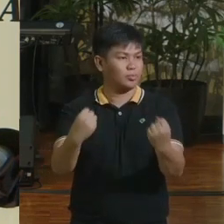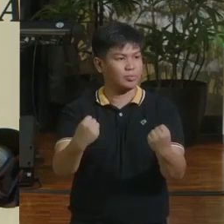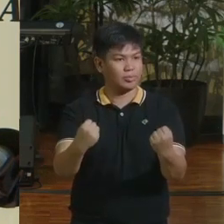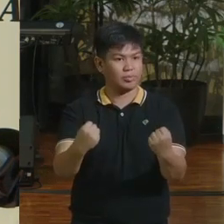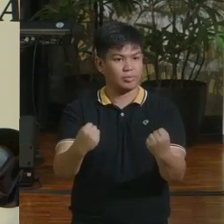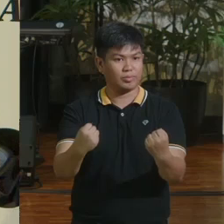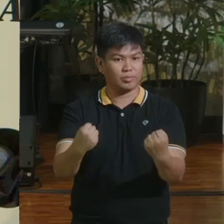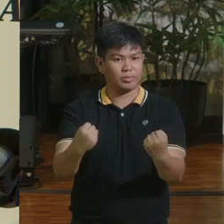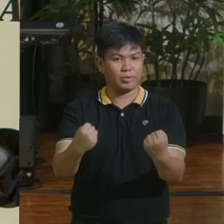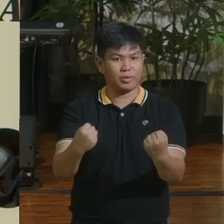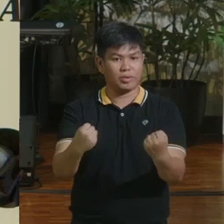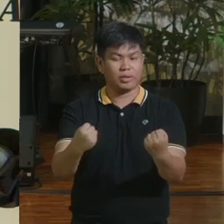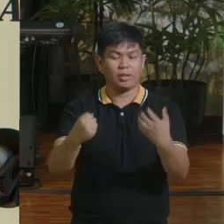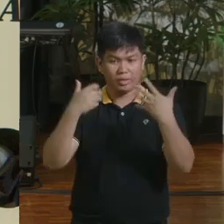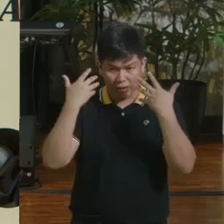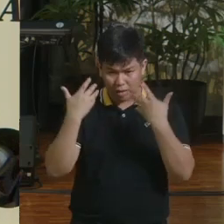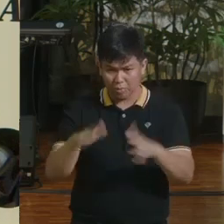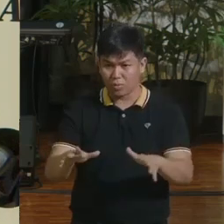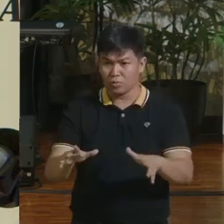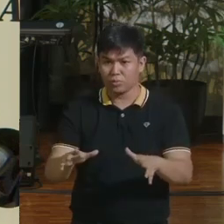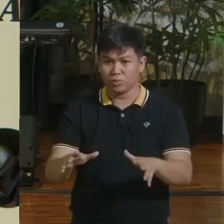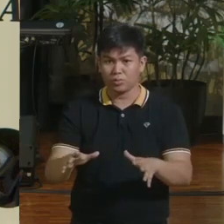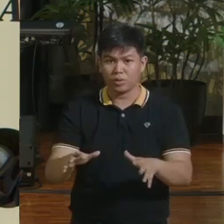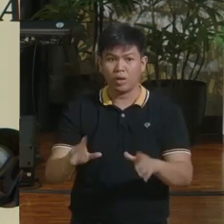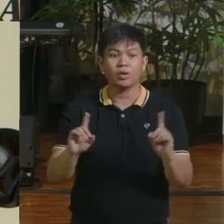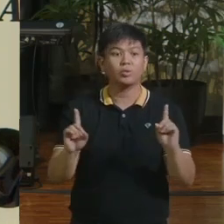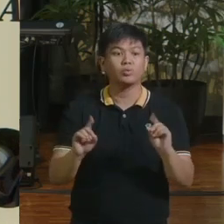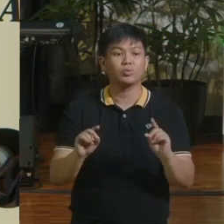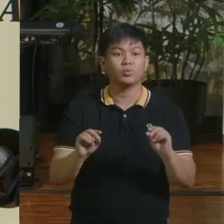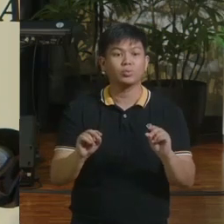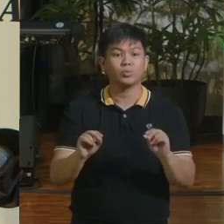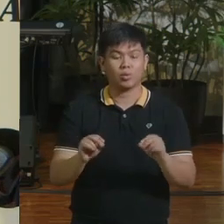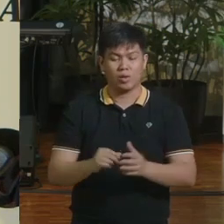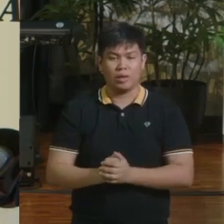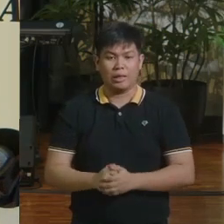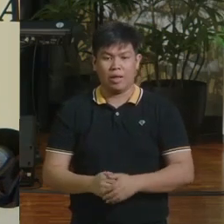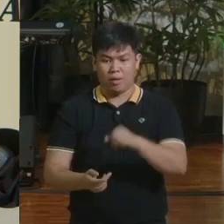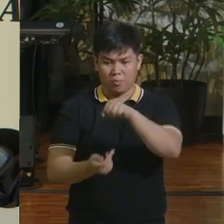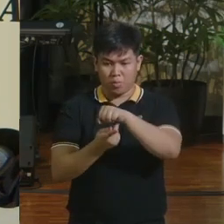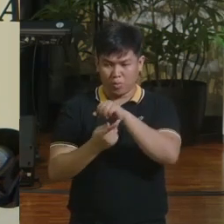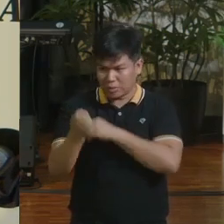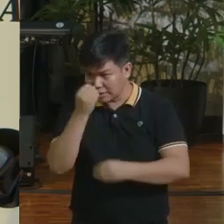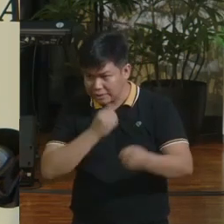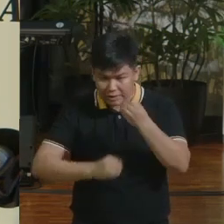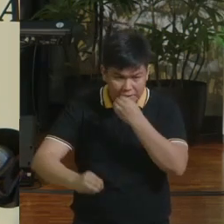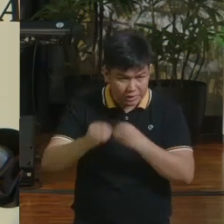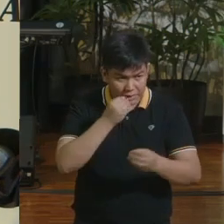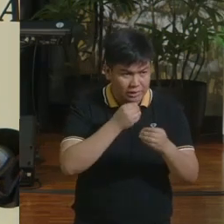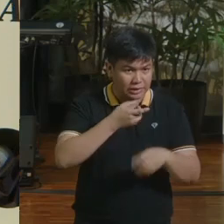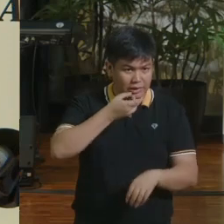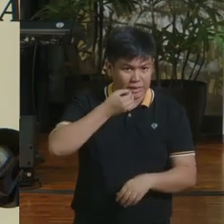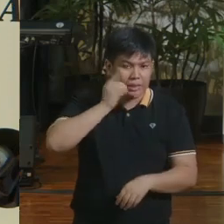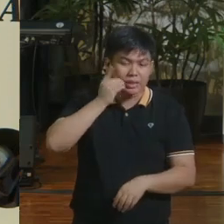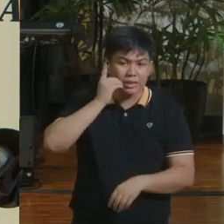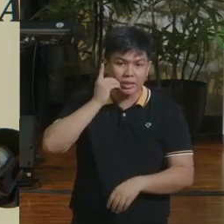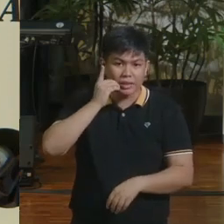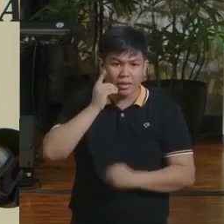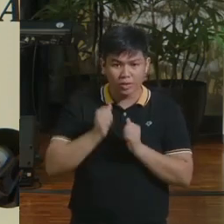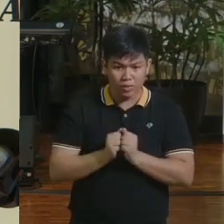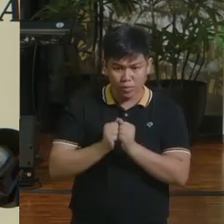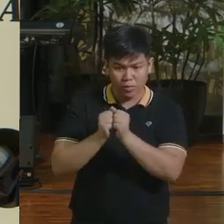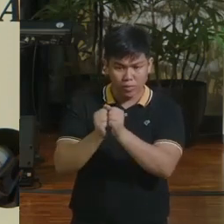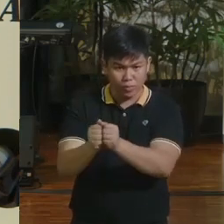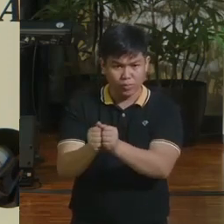At he regained his sight, taking food, he was strengthened. Then for some days he was with the disciples